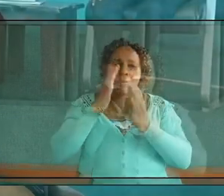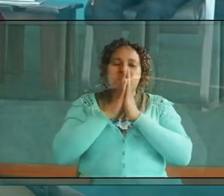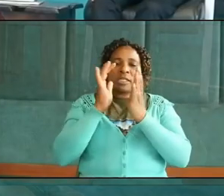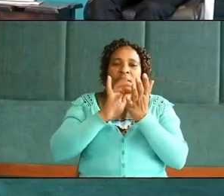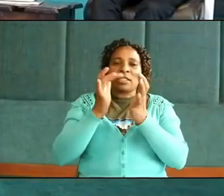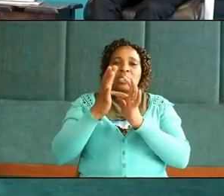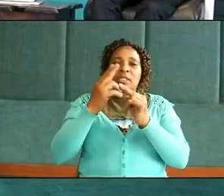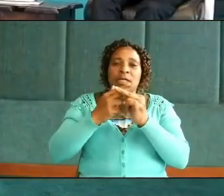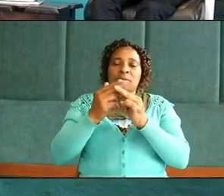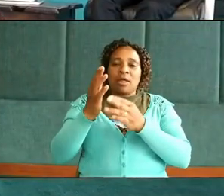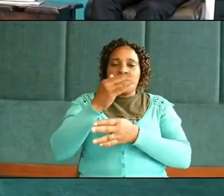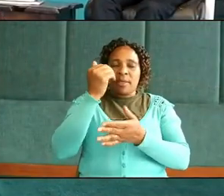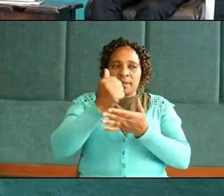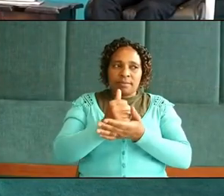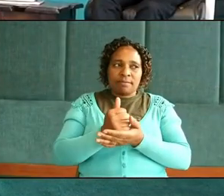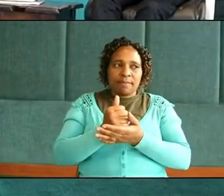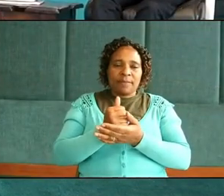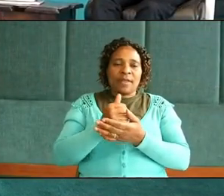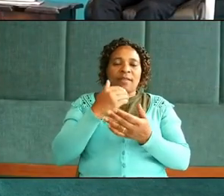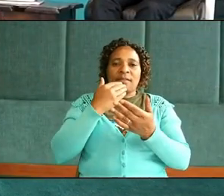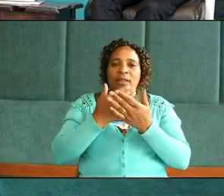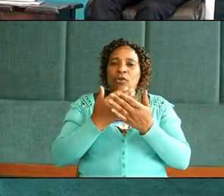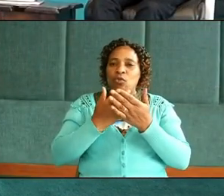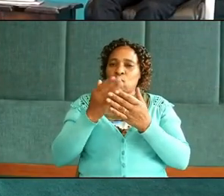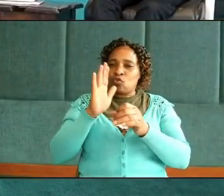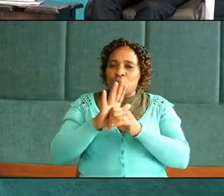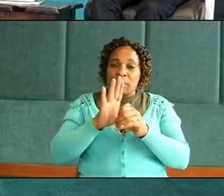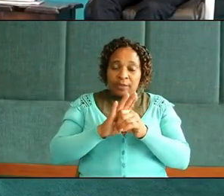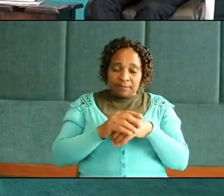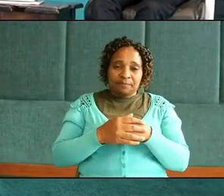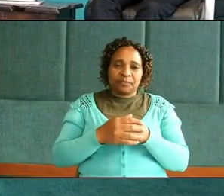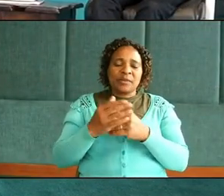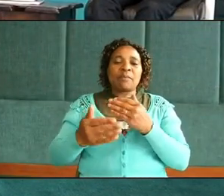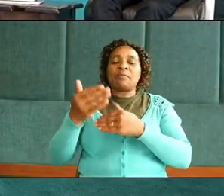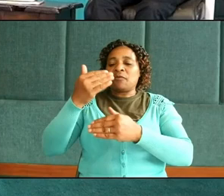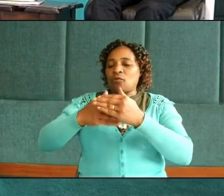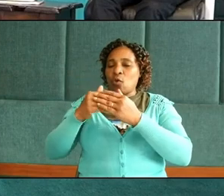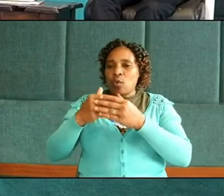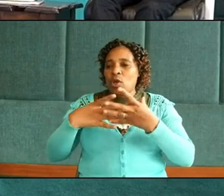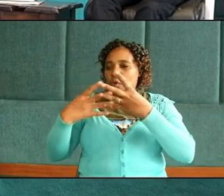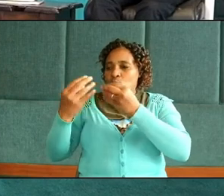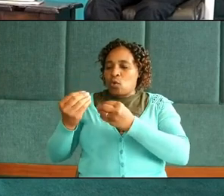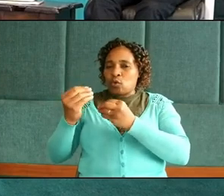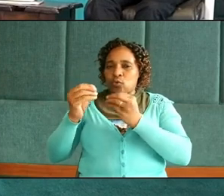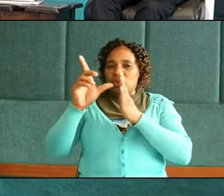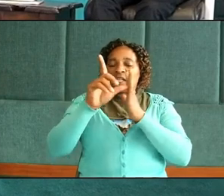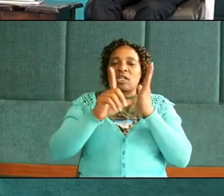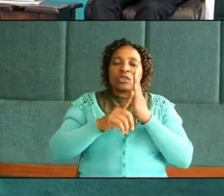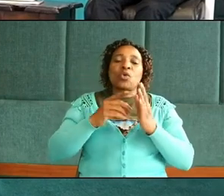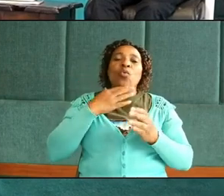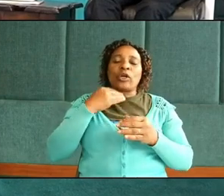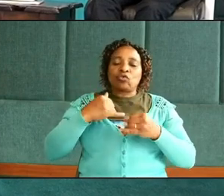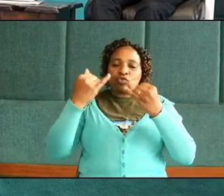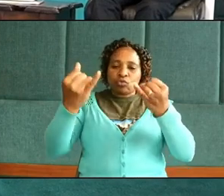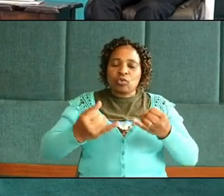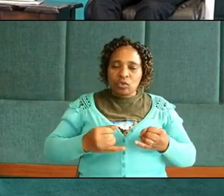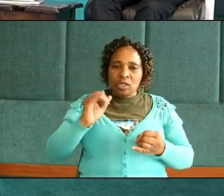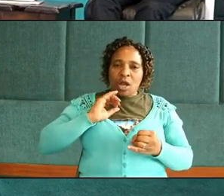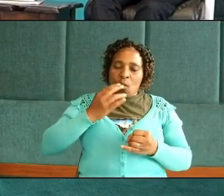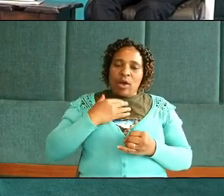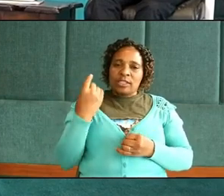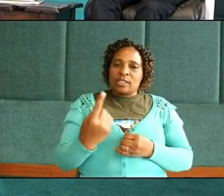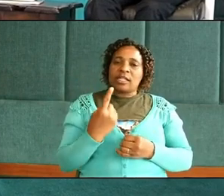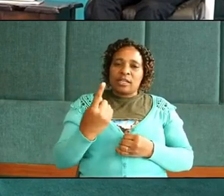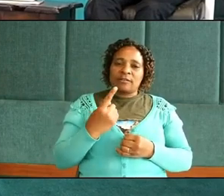name. Amen. Thank you so much. Before we jump to the lesson, I would like us to introduce ourselves from